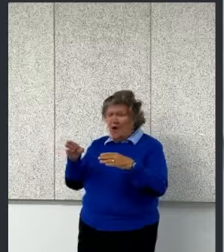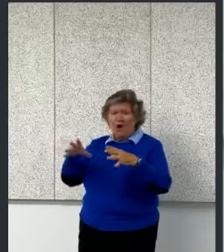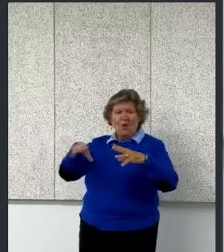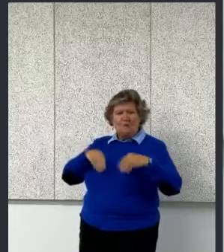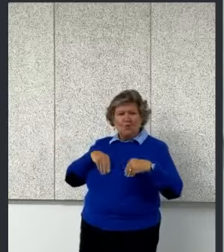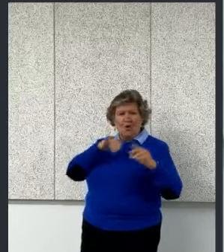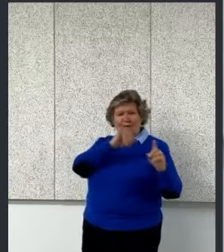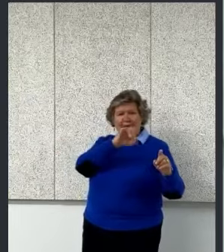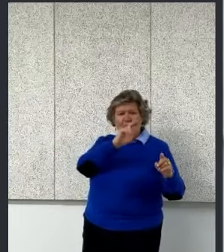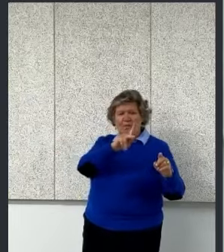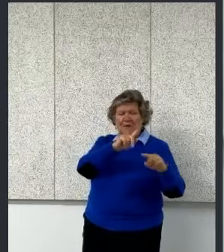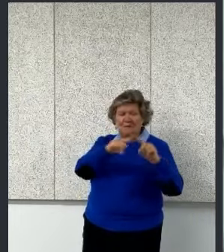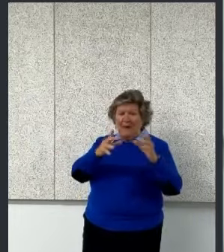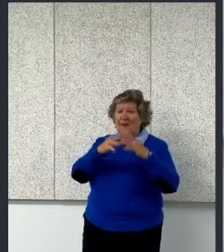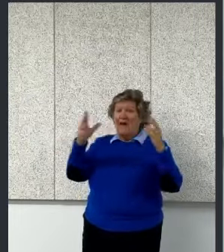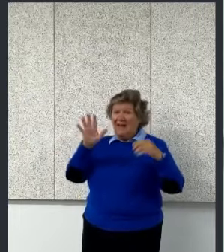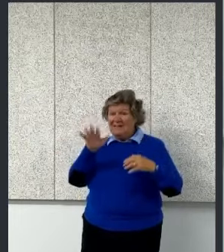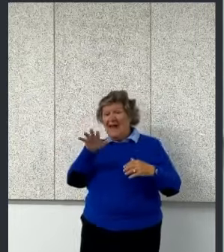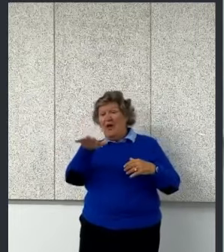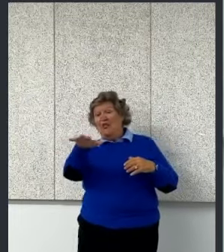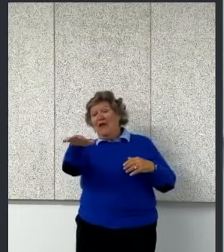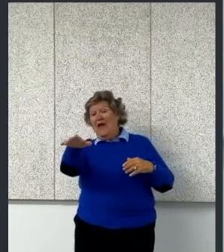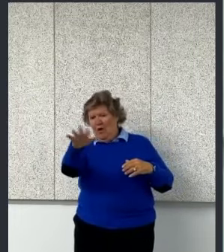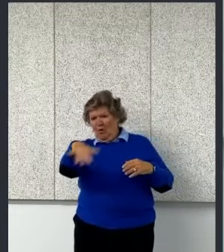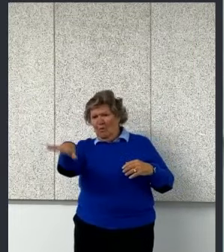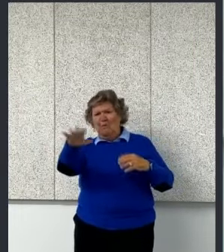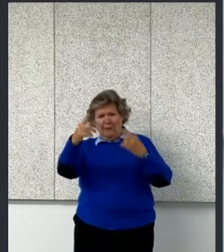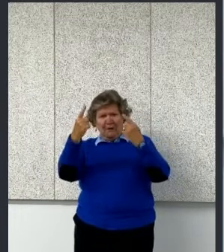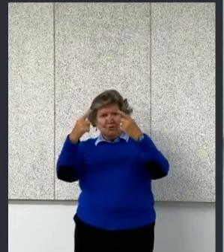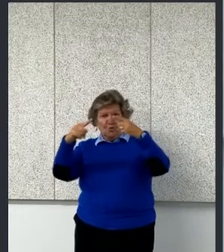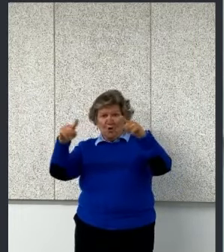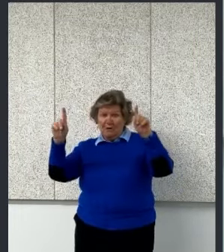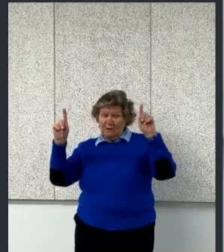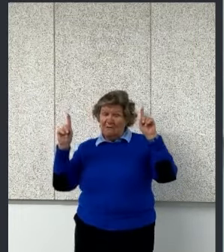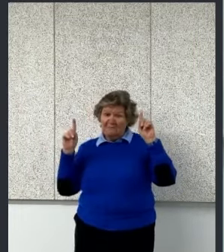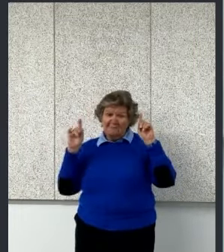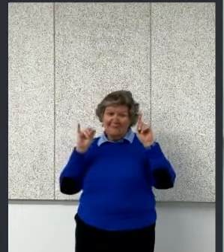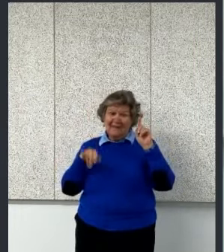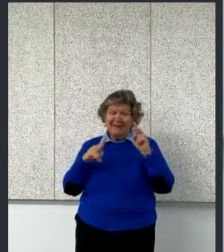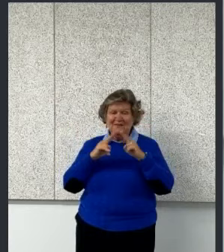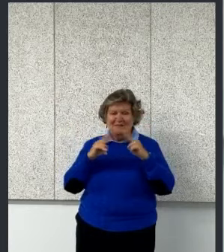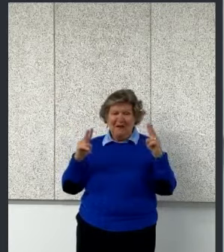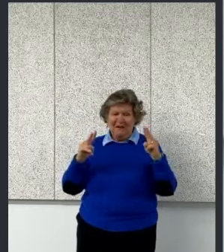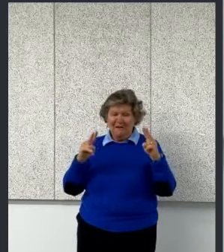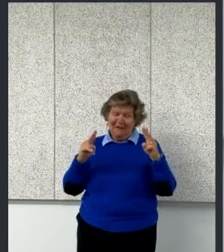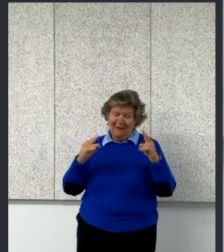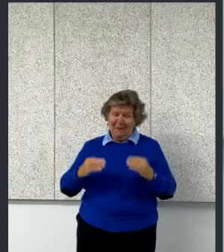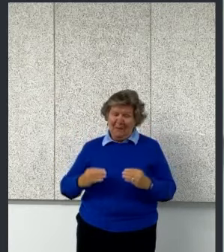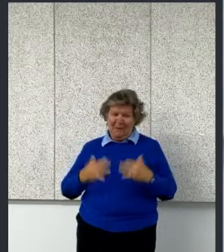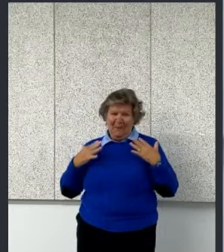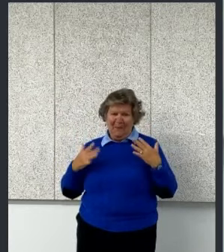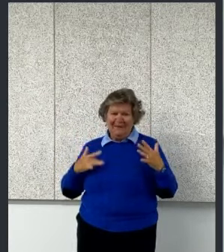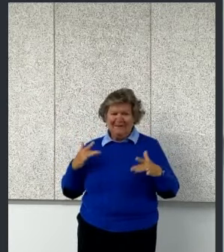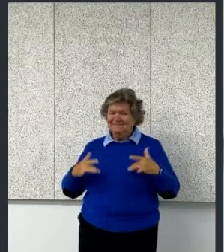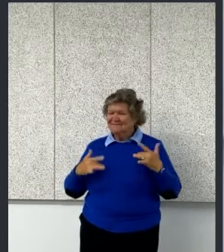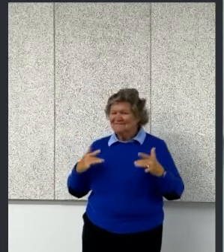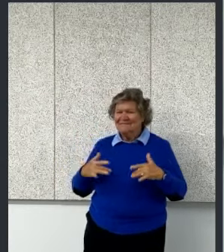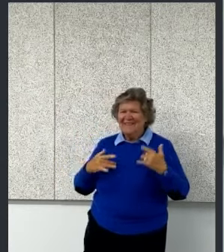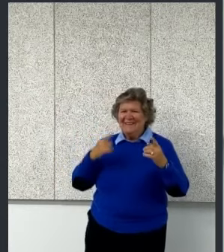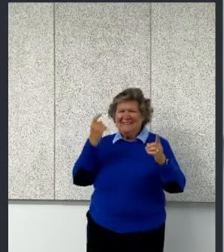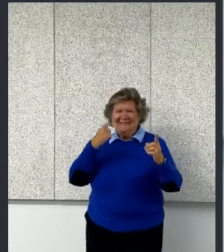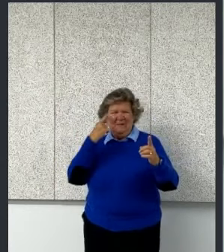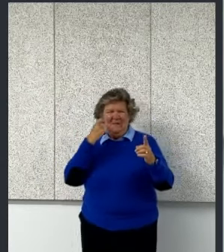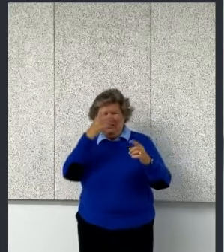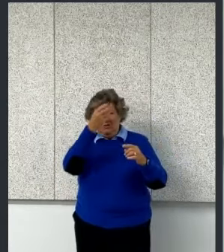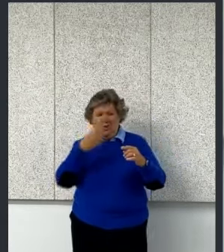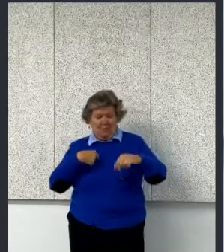there's lots out there that is working, I think for me is very energizing. I just got the sign that we have about 10